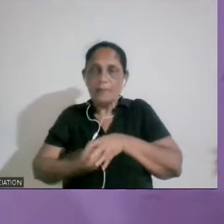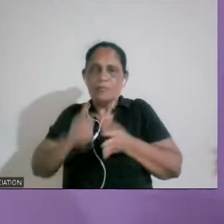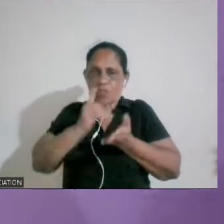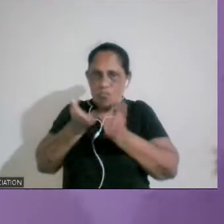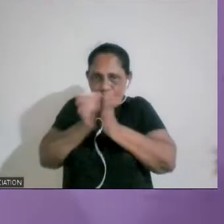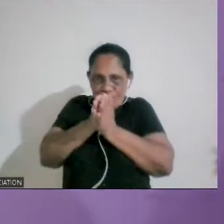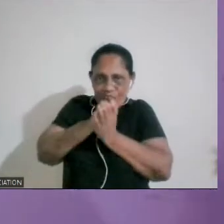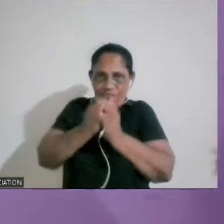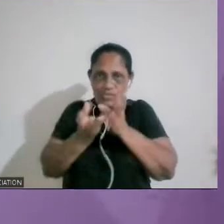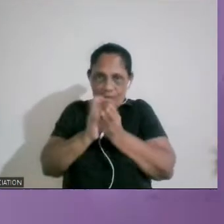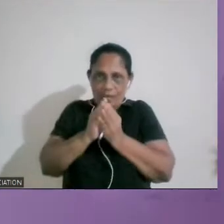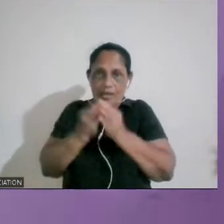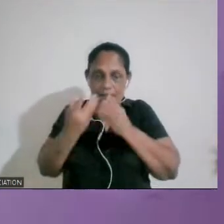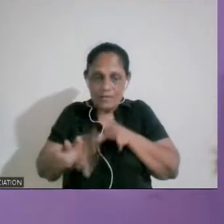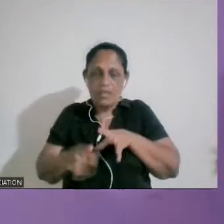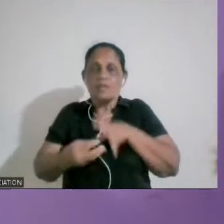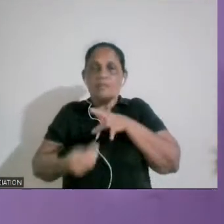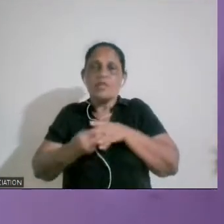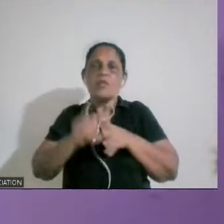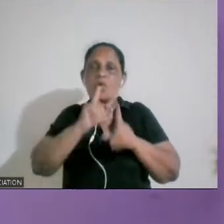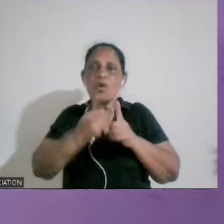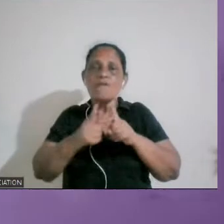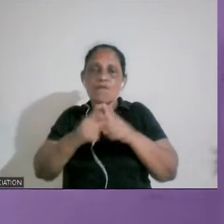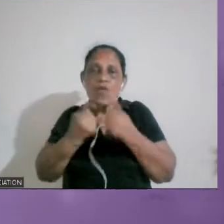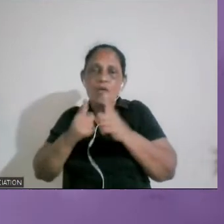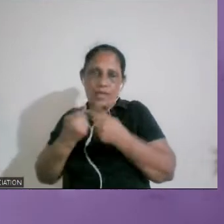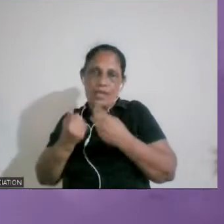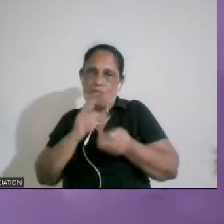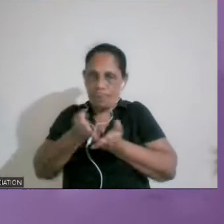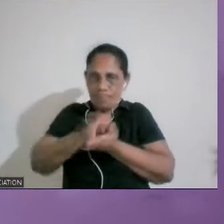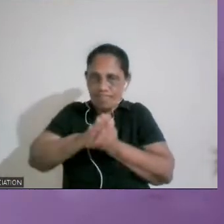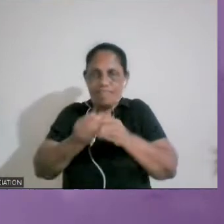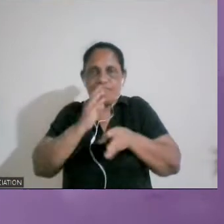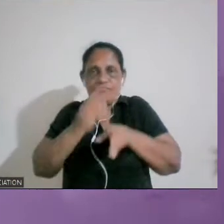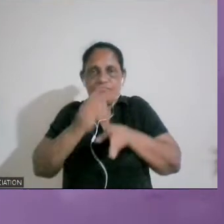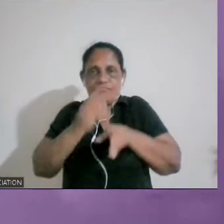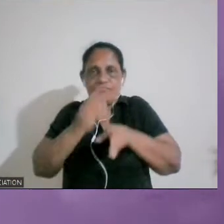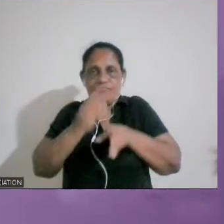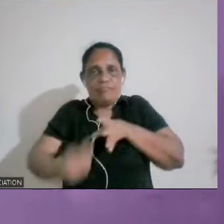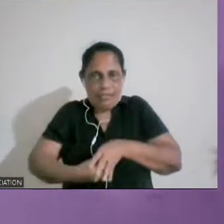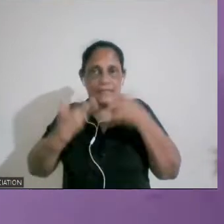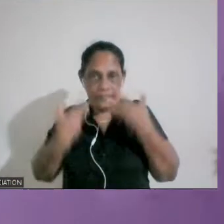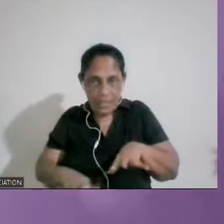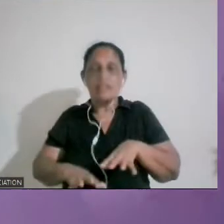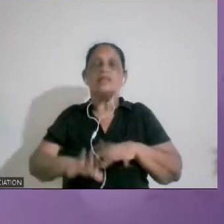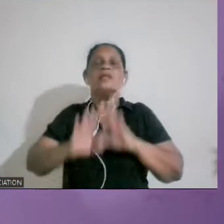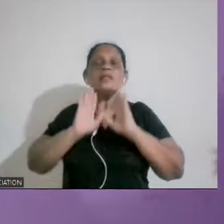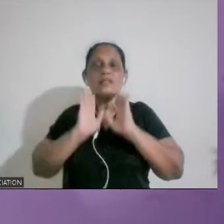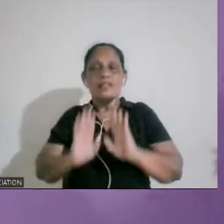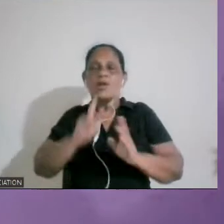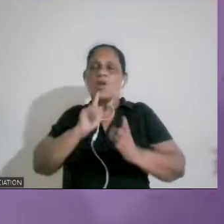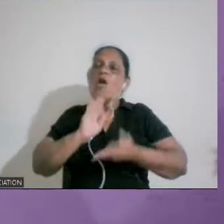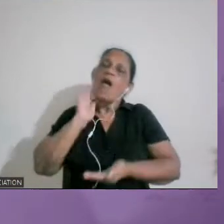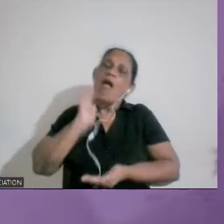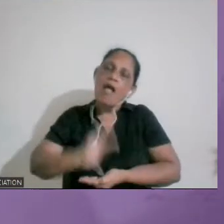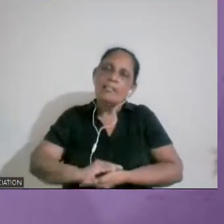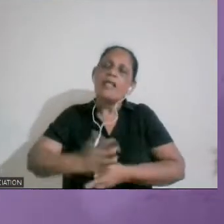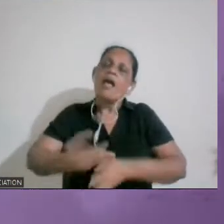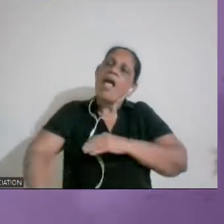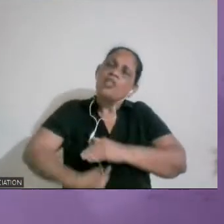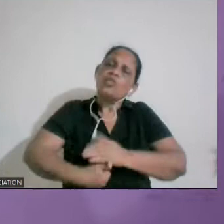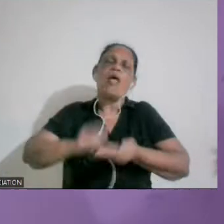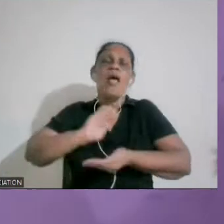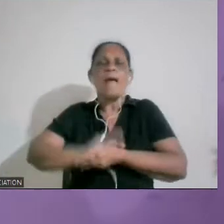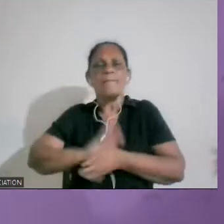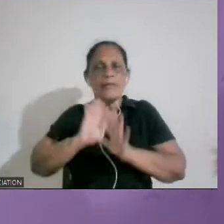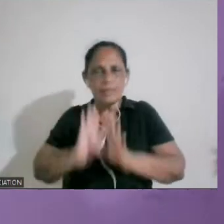use, and you insert it and it just sits underneath the uterus and collects all the blood. It doesn't go anywhere, it doesn't get